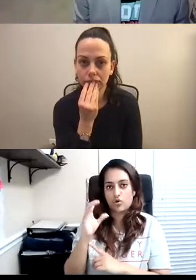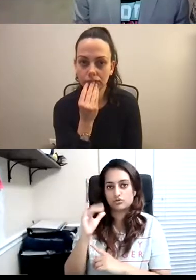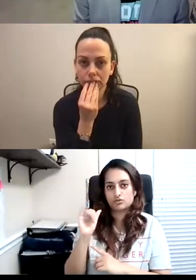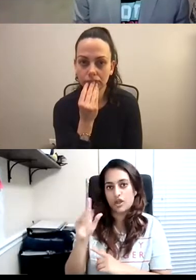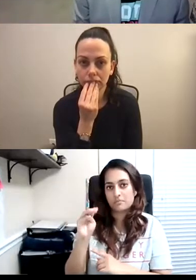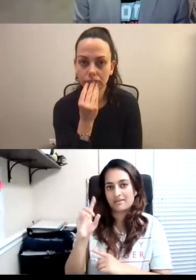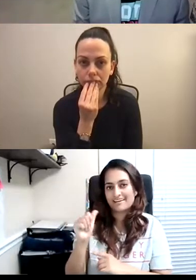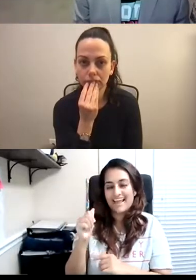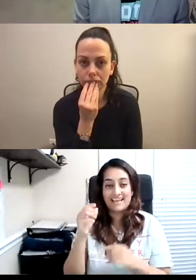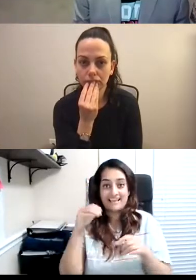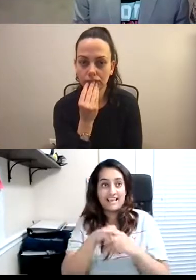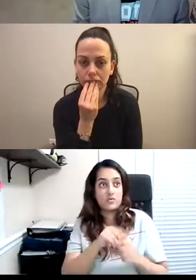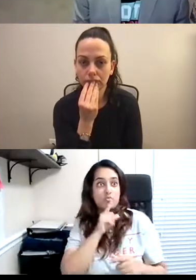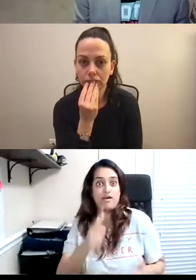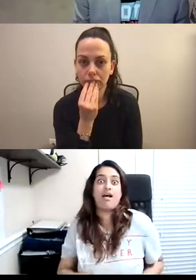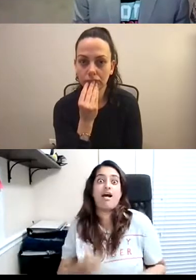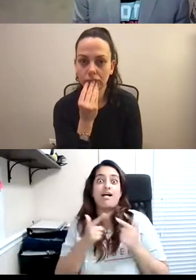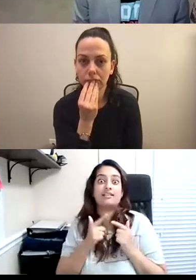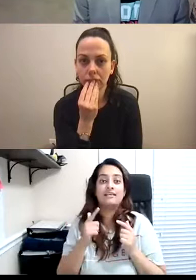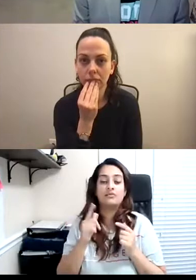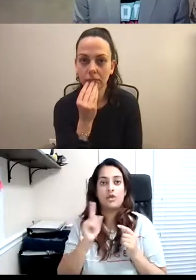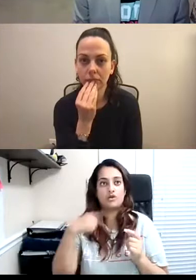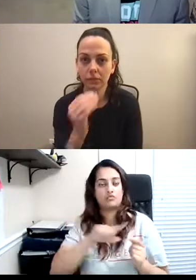of people